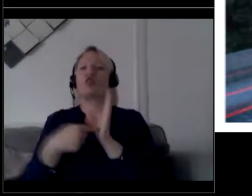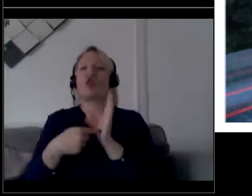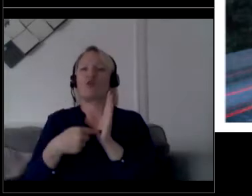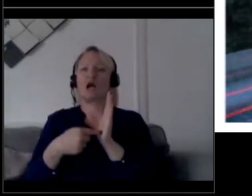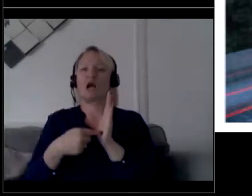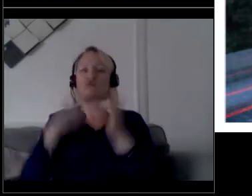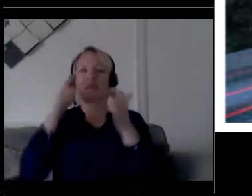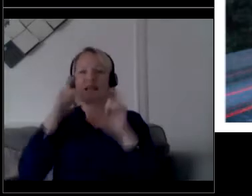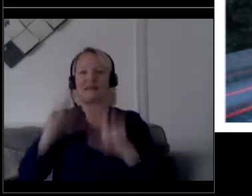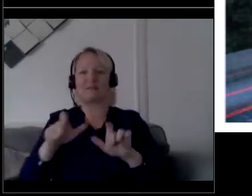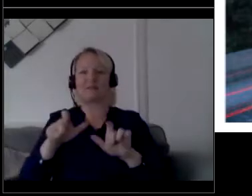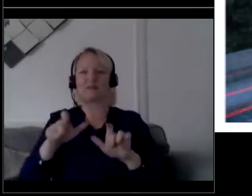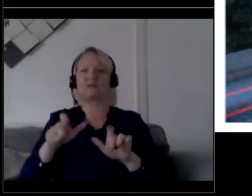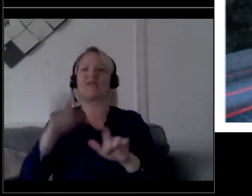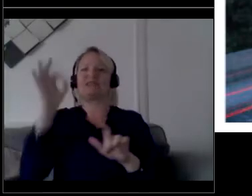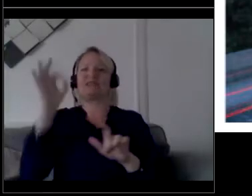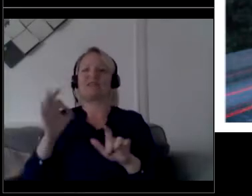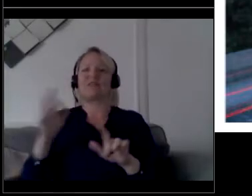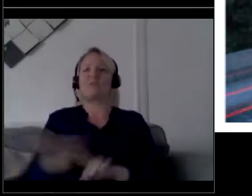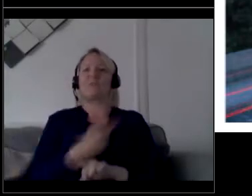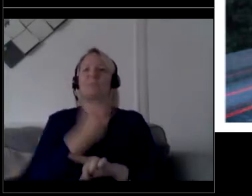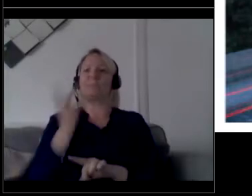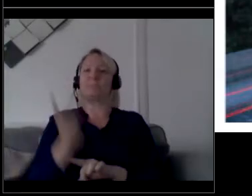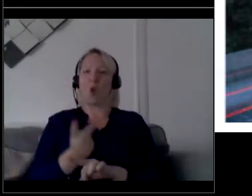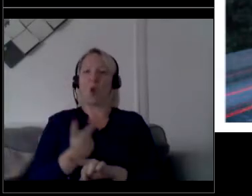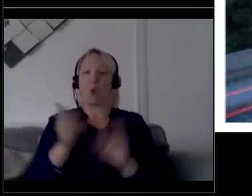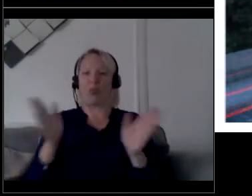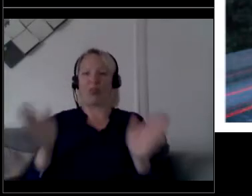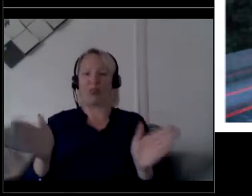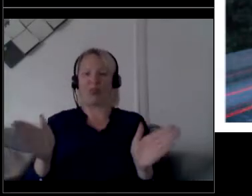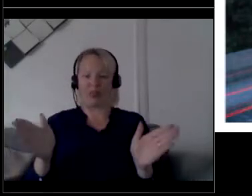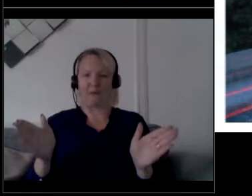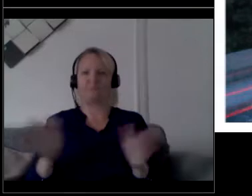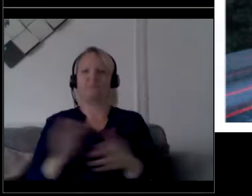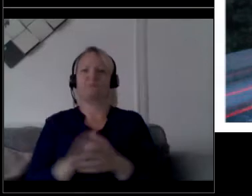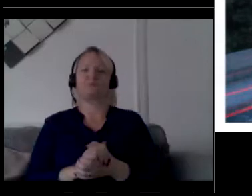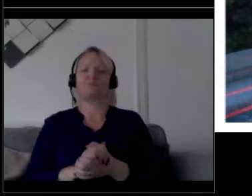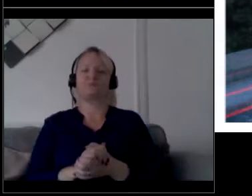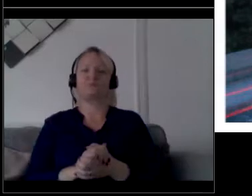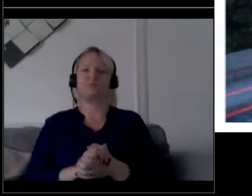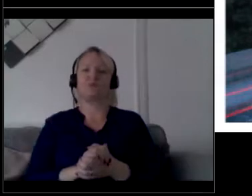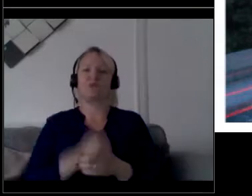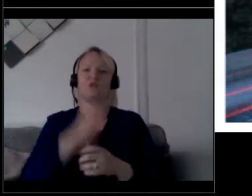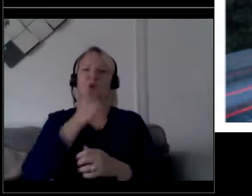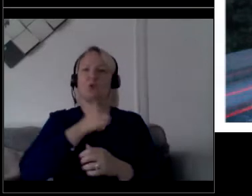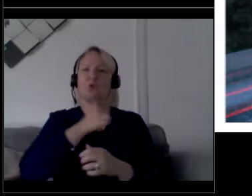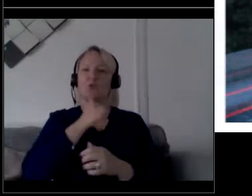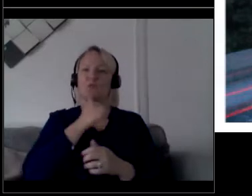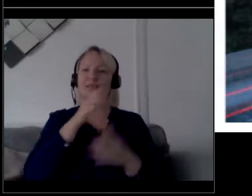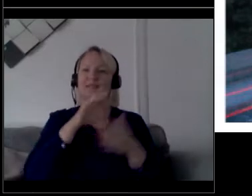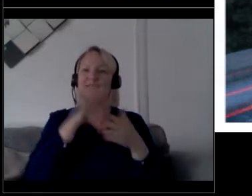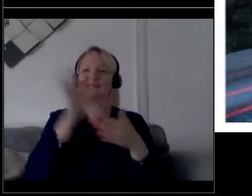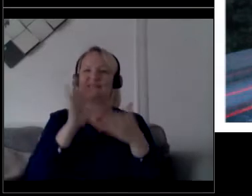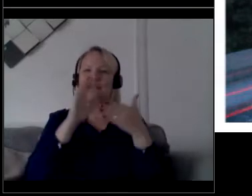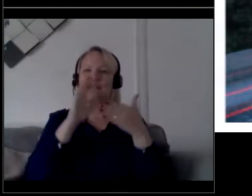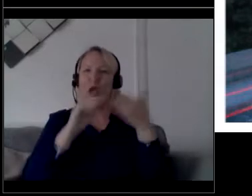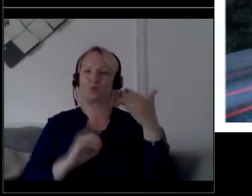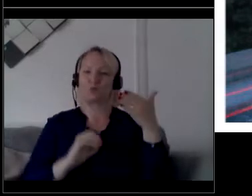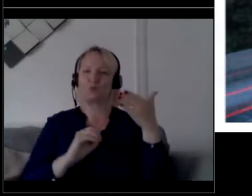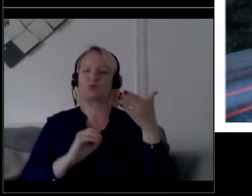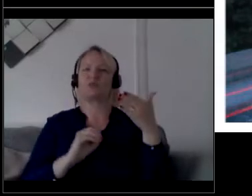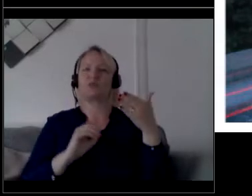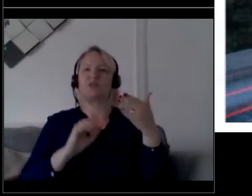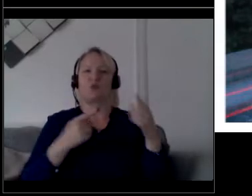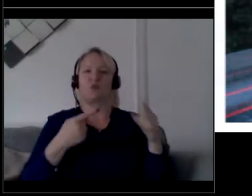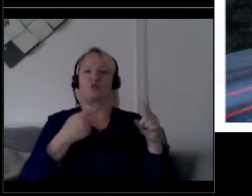for both crossings. As at Dartford, the user discount is applied to residents for those boroughs where the crossing